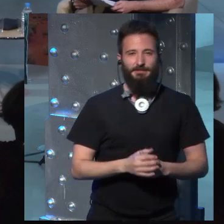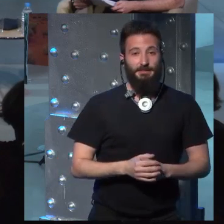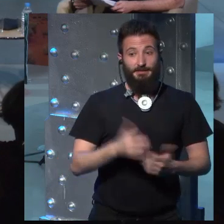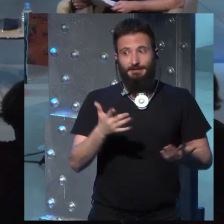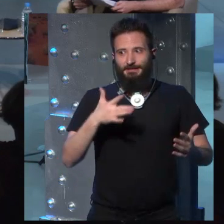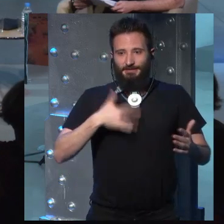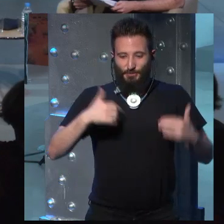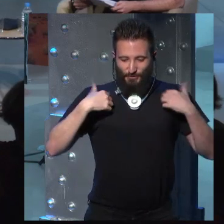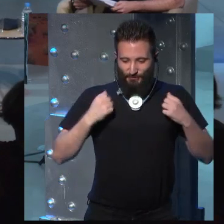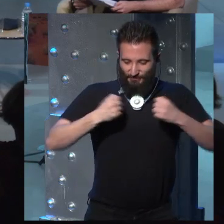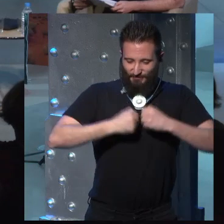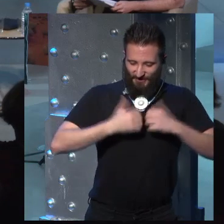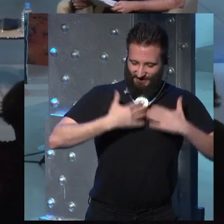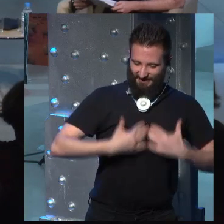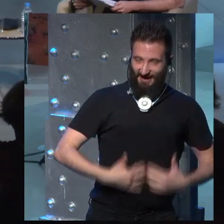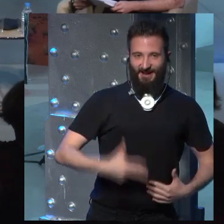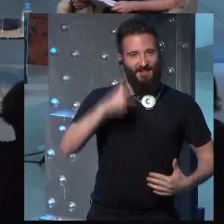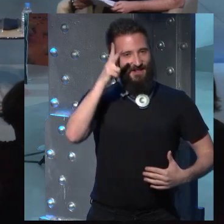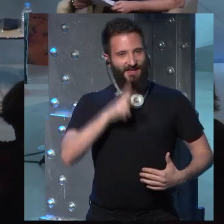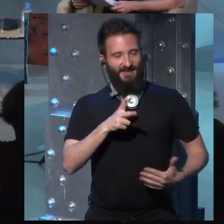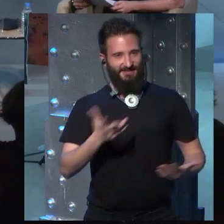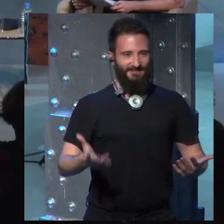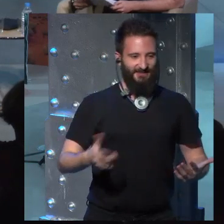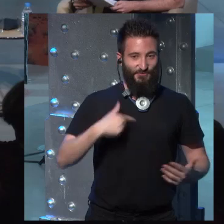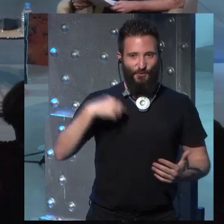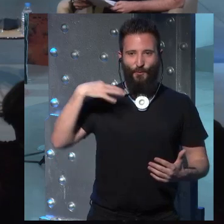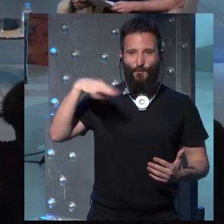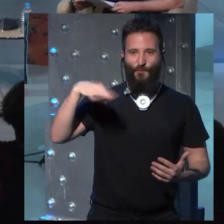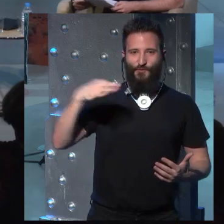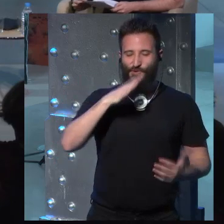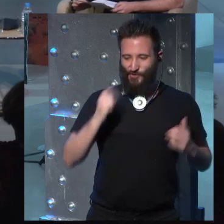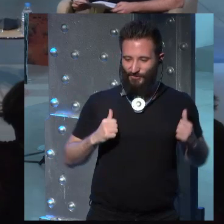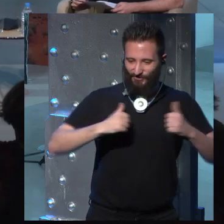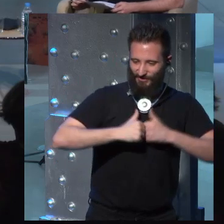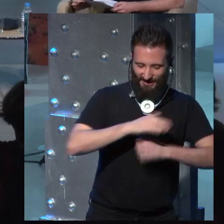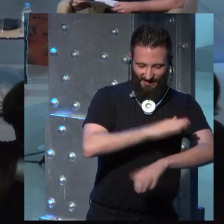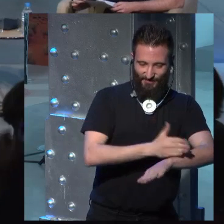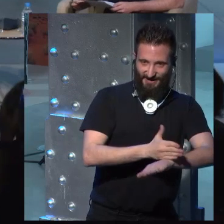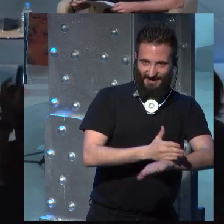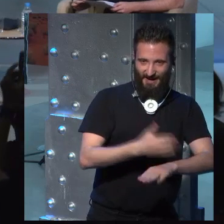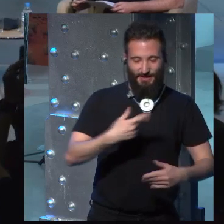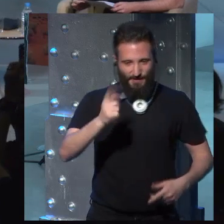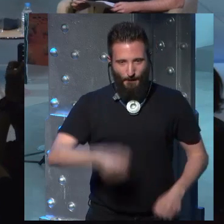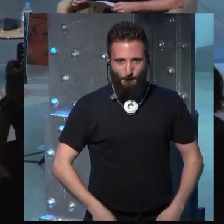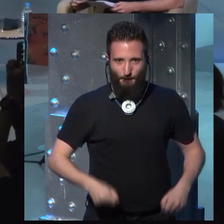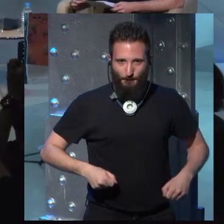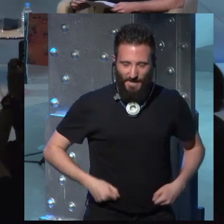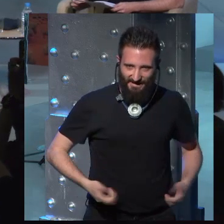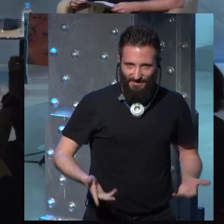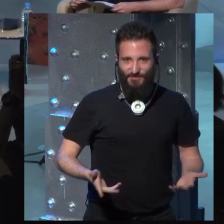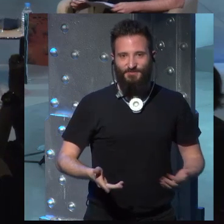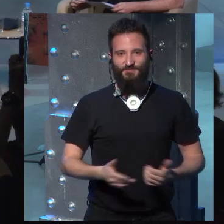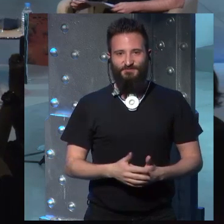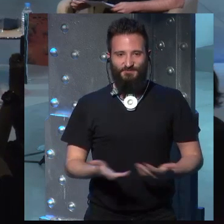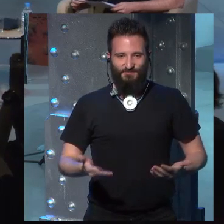long underwear and heat pads all over me. So I'm standing around being cool. And Jesse's got a short sleeve